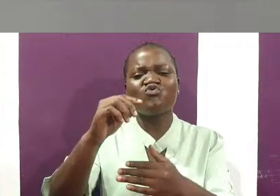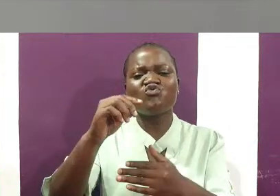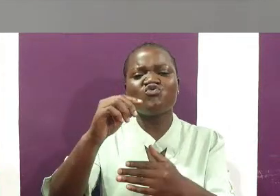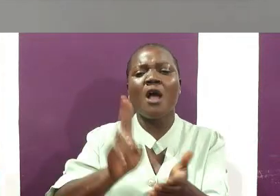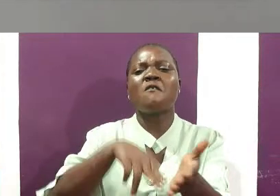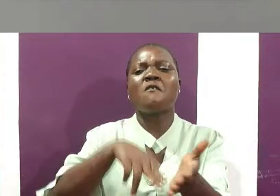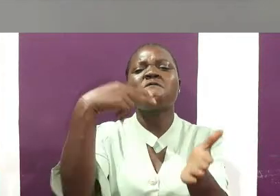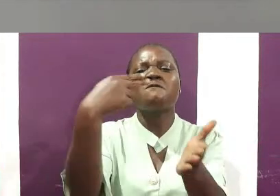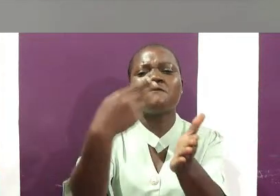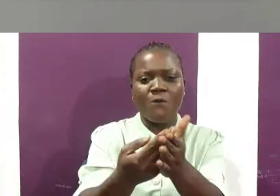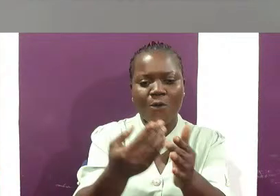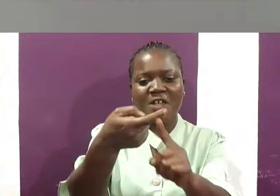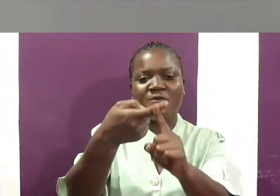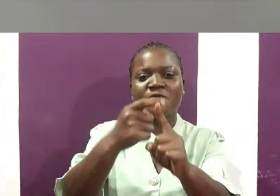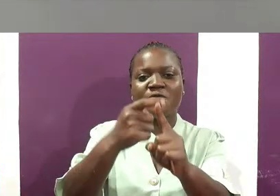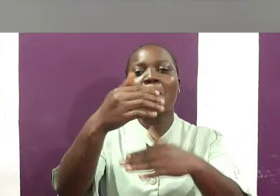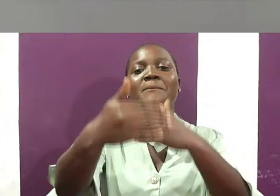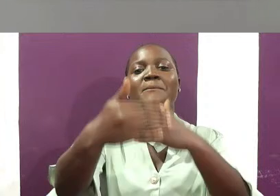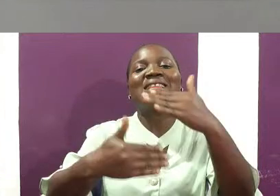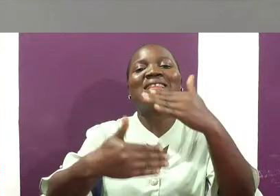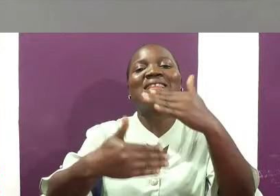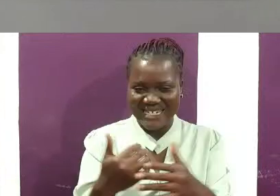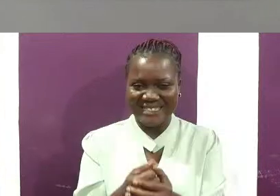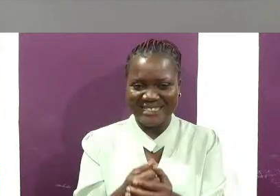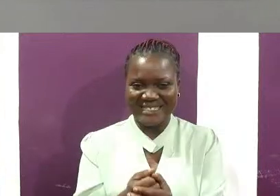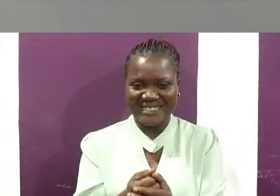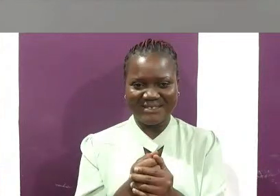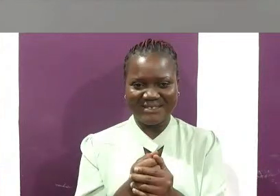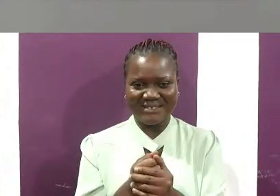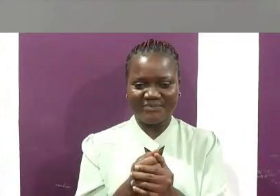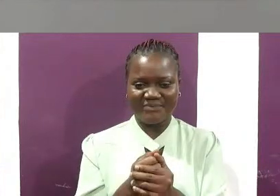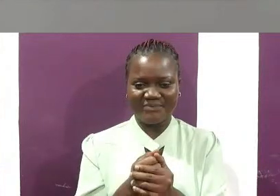Another sincere question that we need to ponder for a moment.